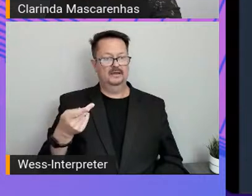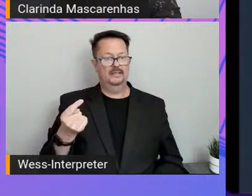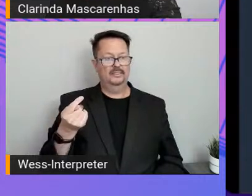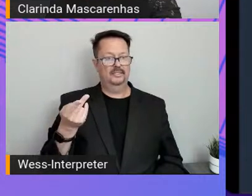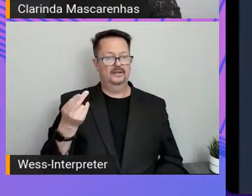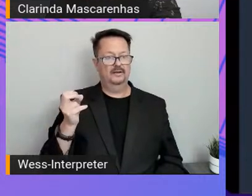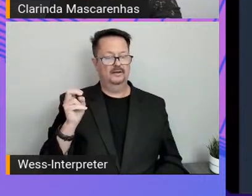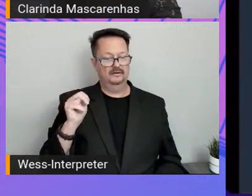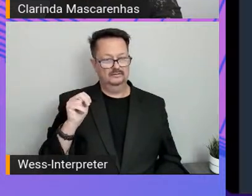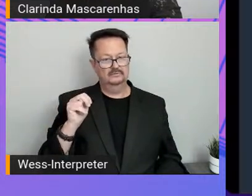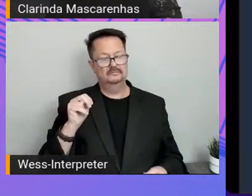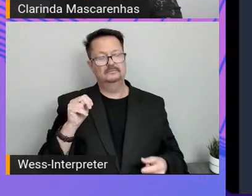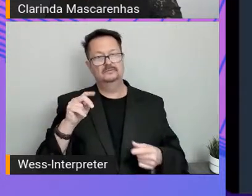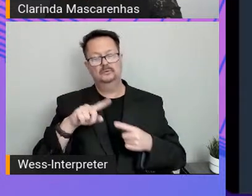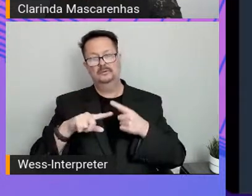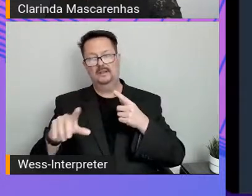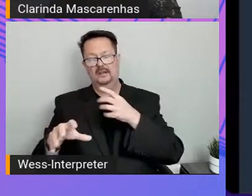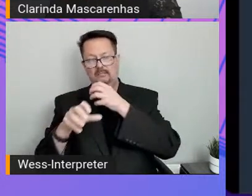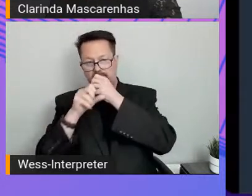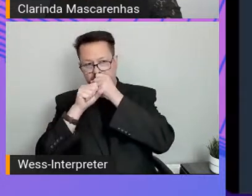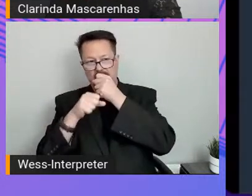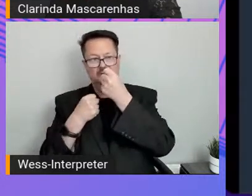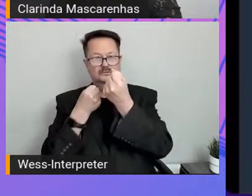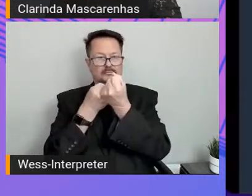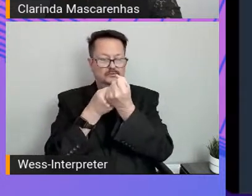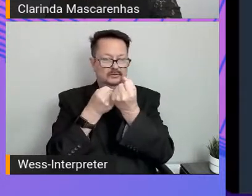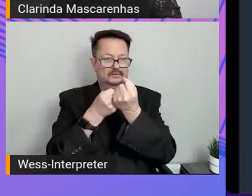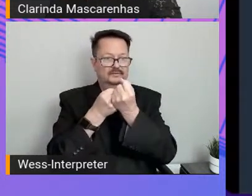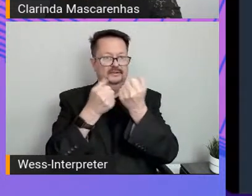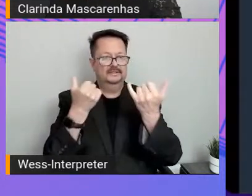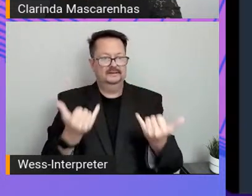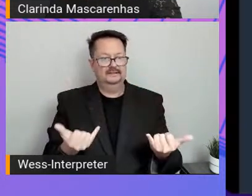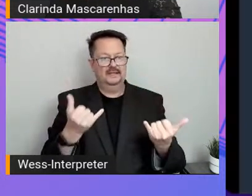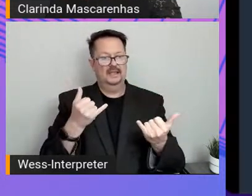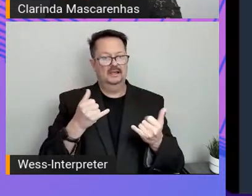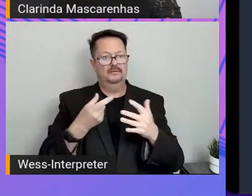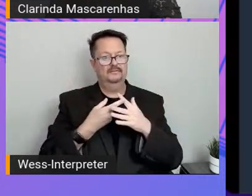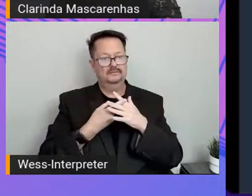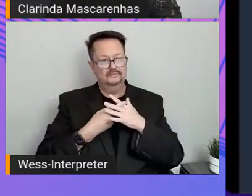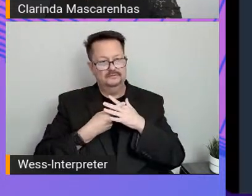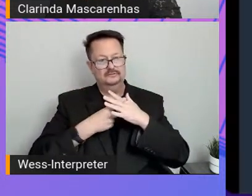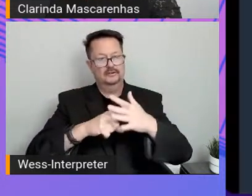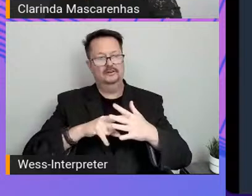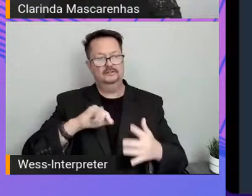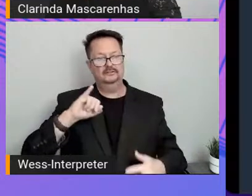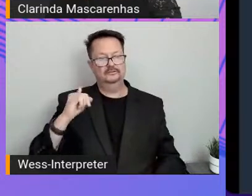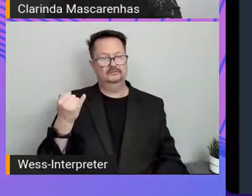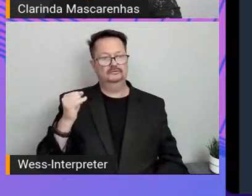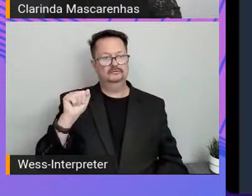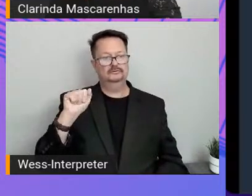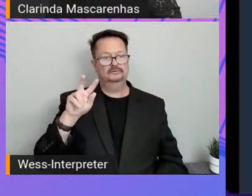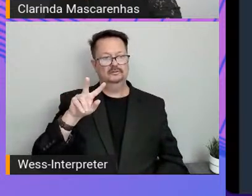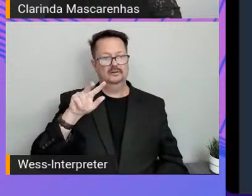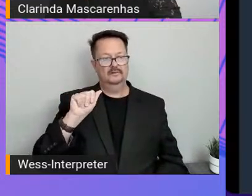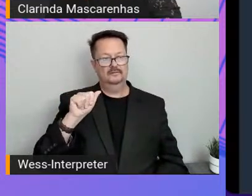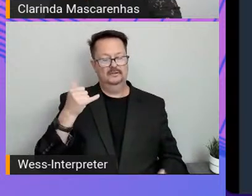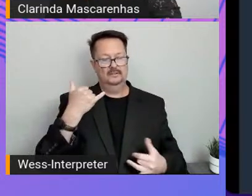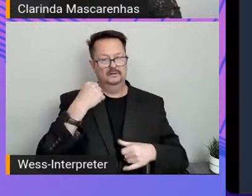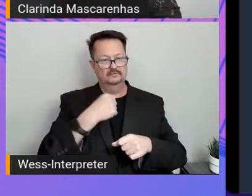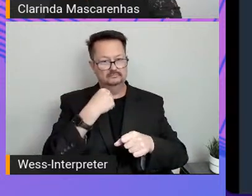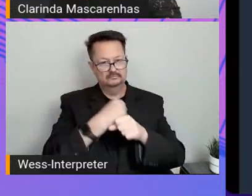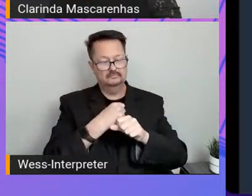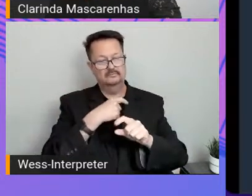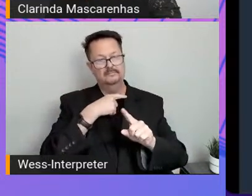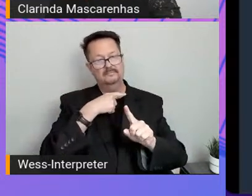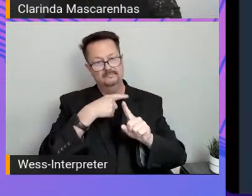repository perspective. And now we've also launched Java this year. We are also worked on the compliance.